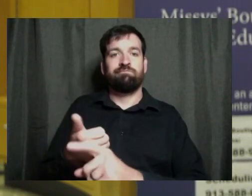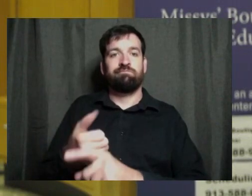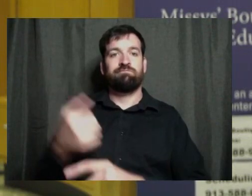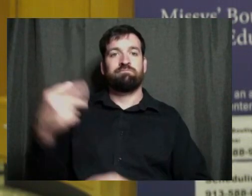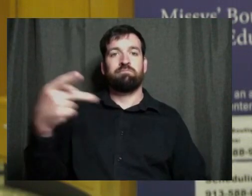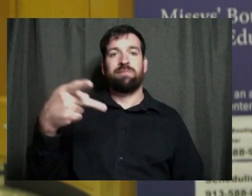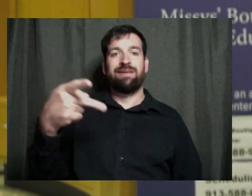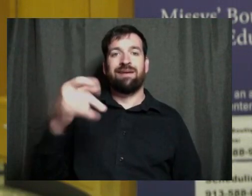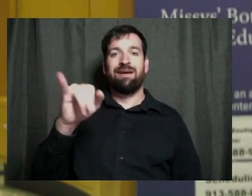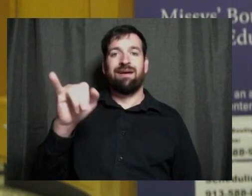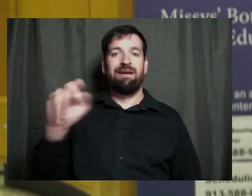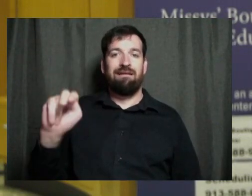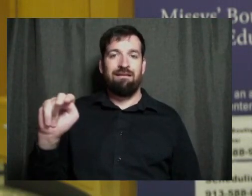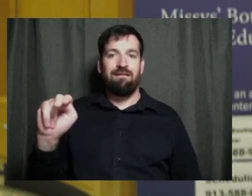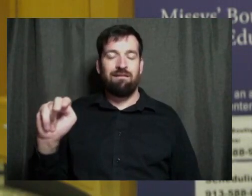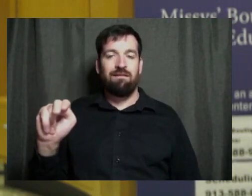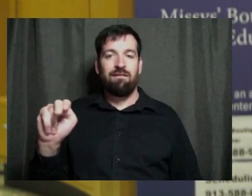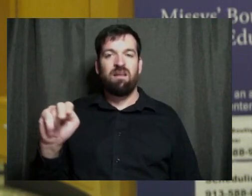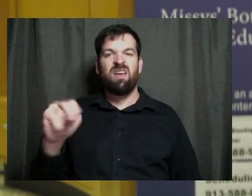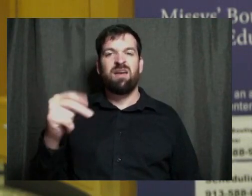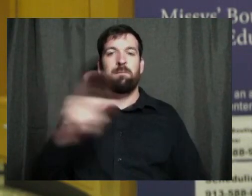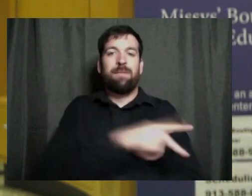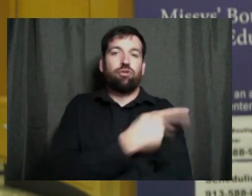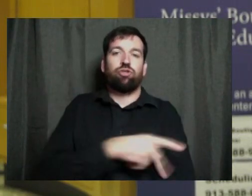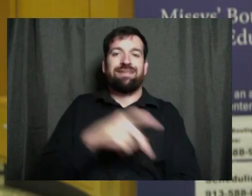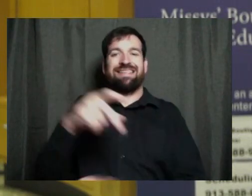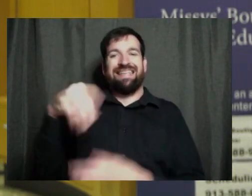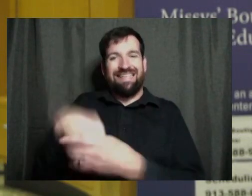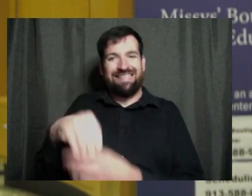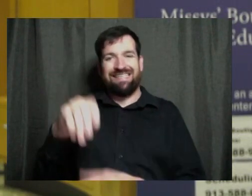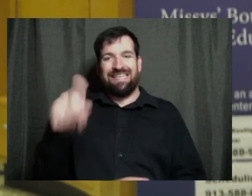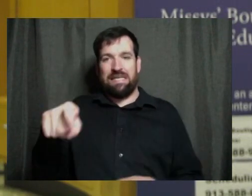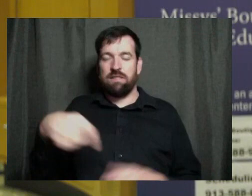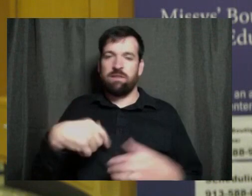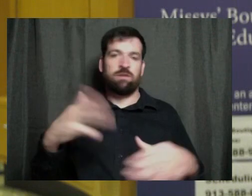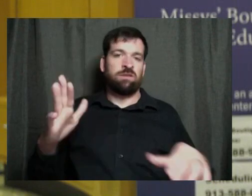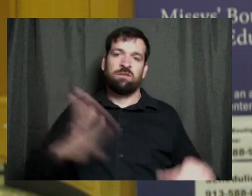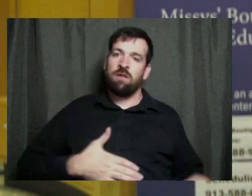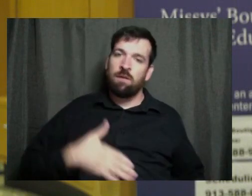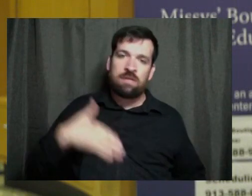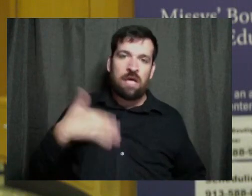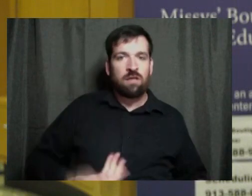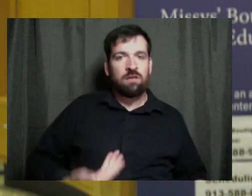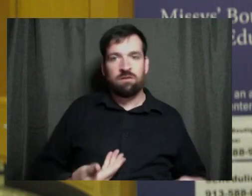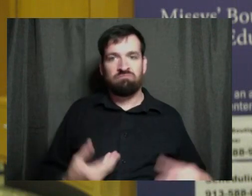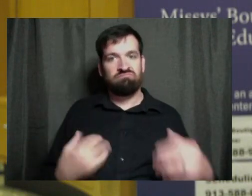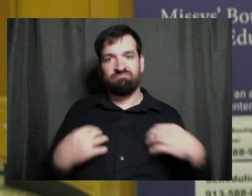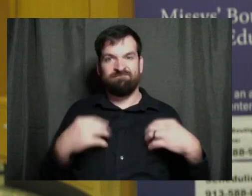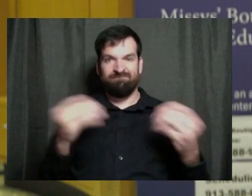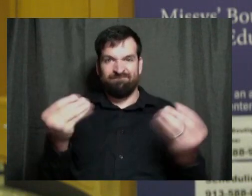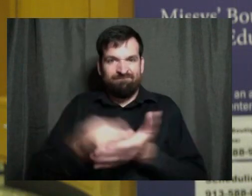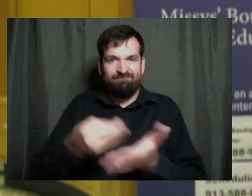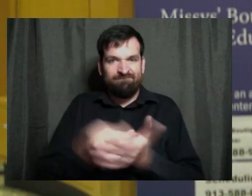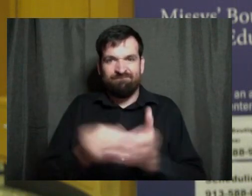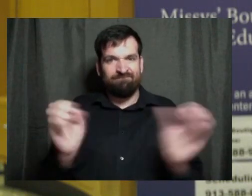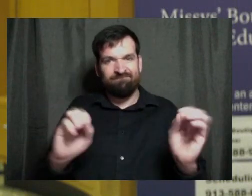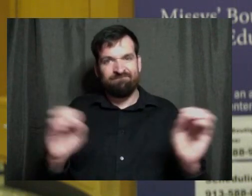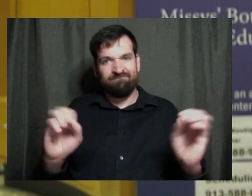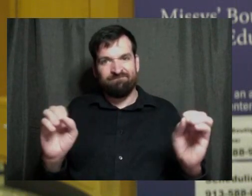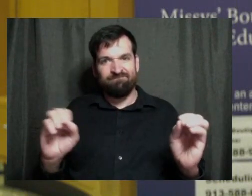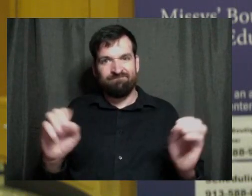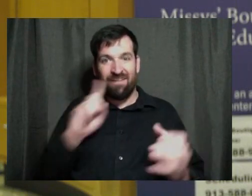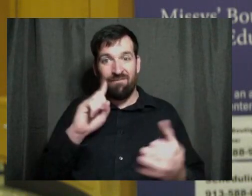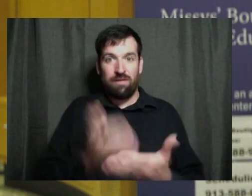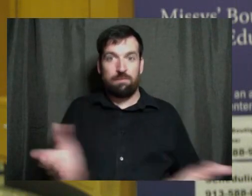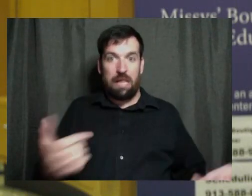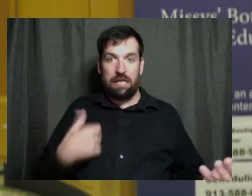patient. And she was so upset because she really didn't have any finances to get the items that she needed. But